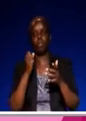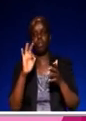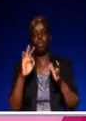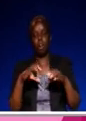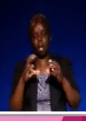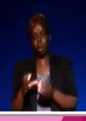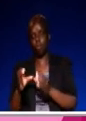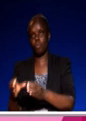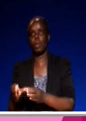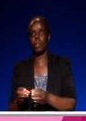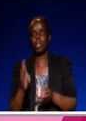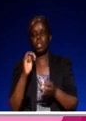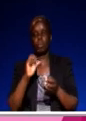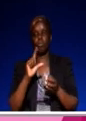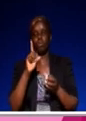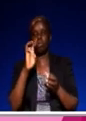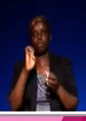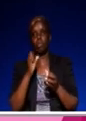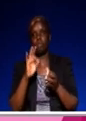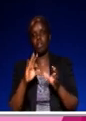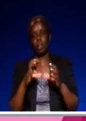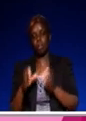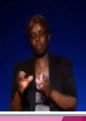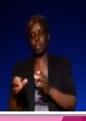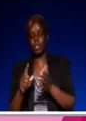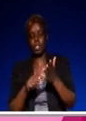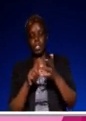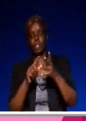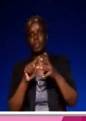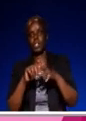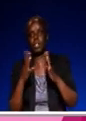do you calculate the moles of an element? The moles of an element